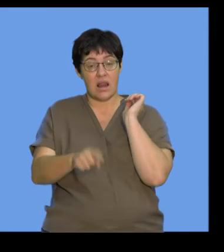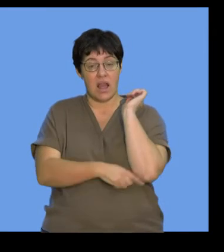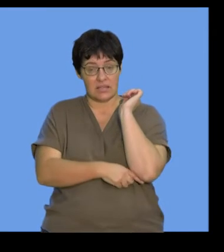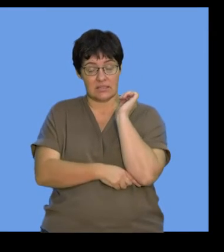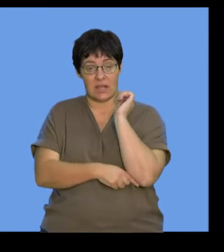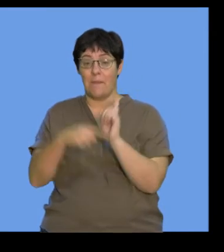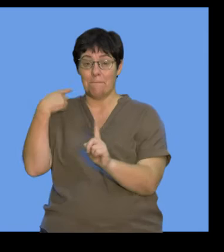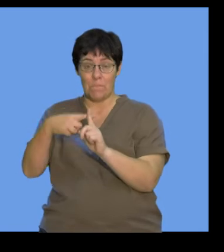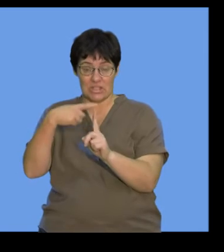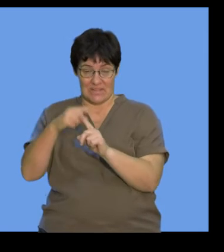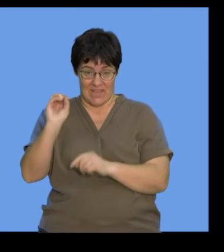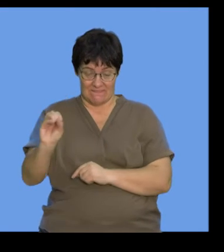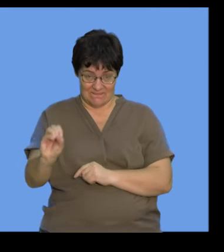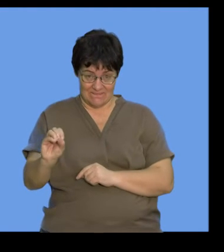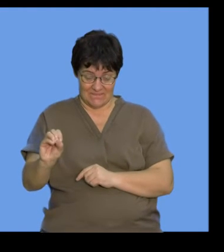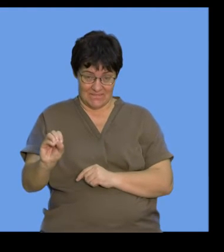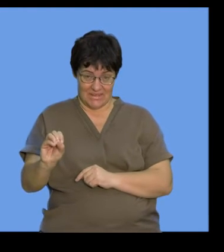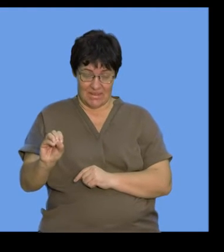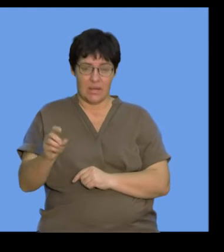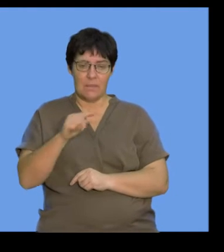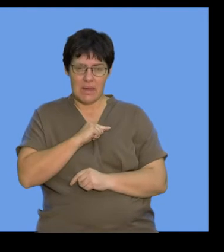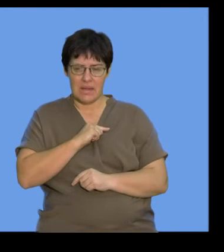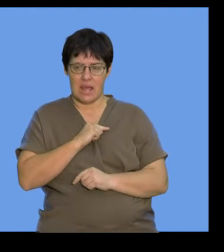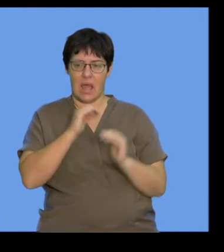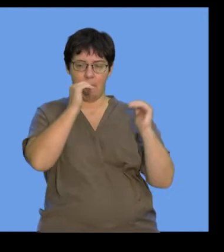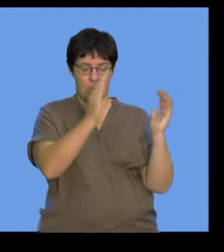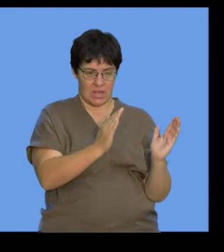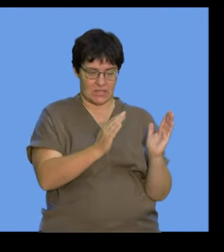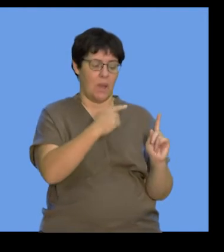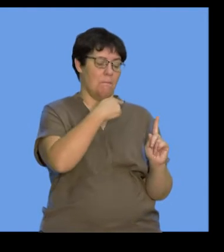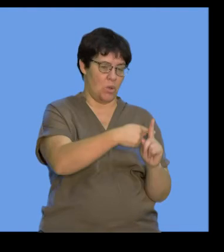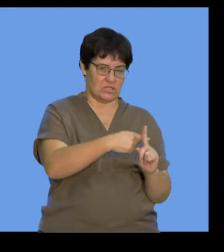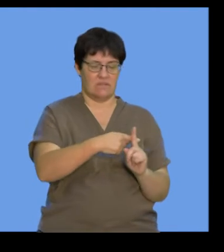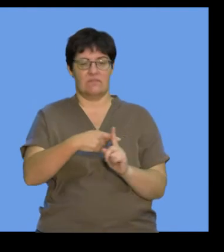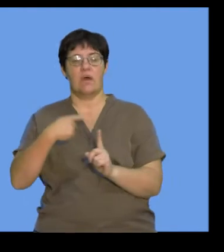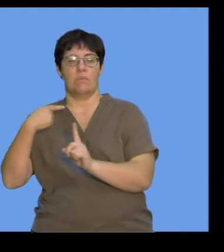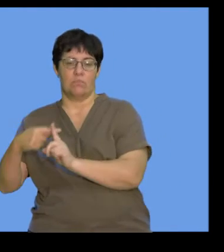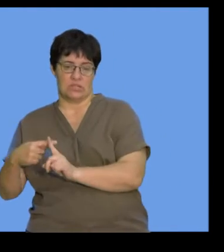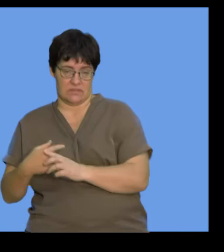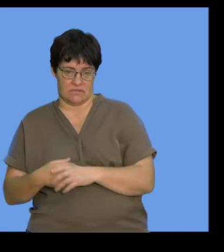last term is a positive, it means my two brackets will be positive